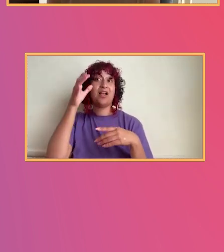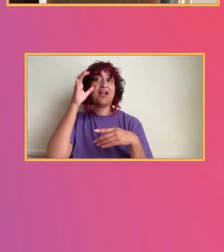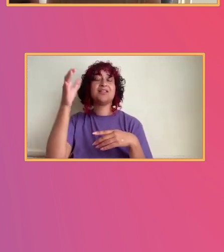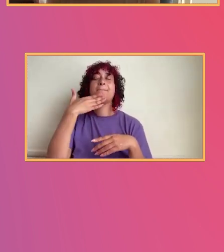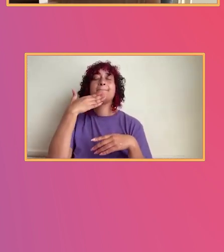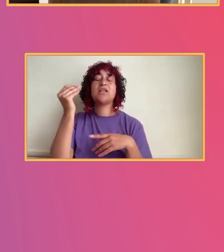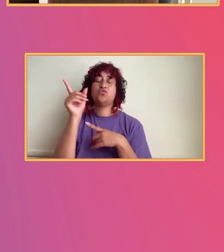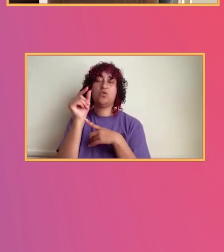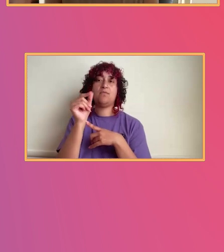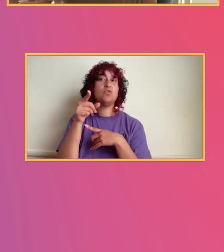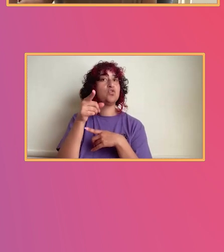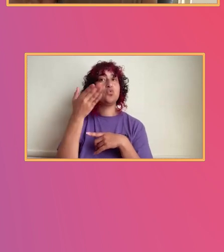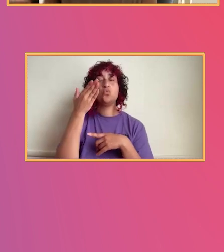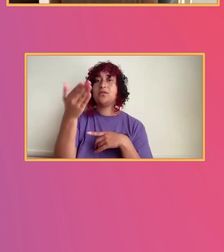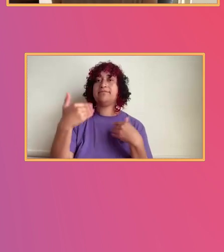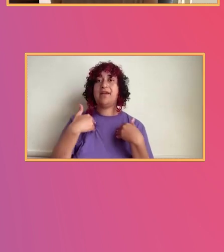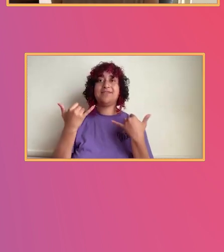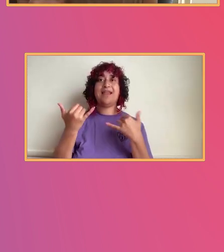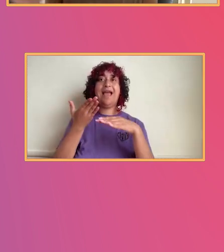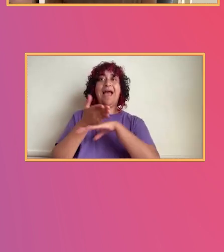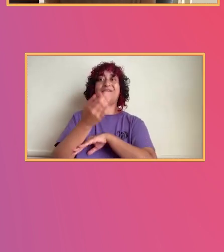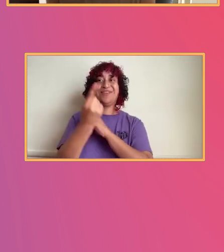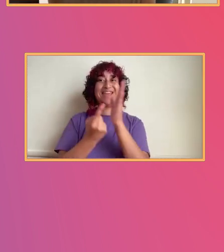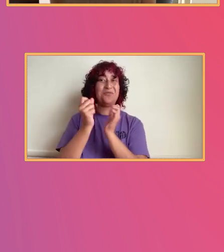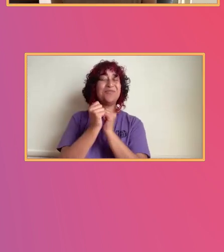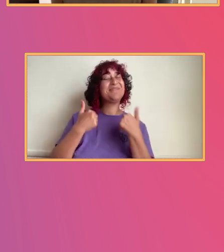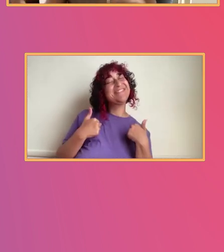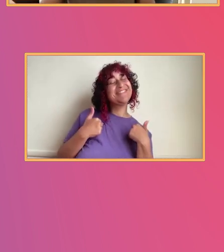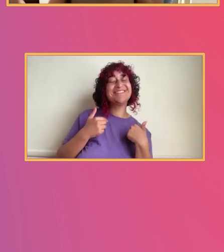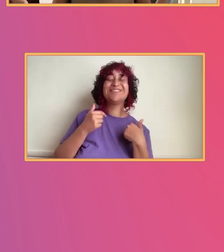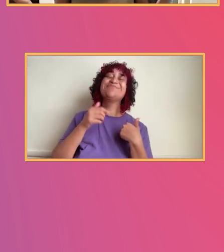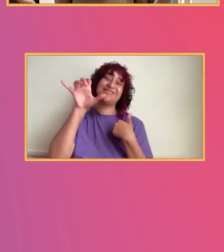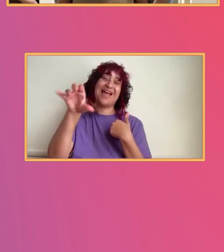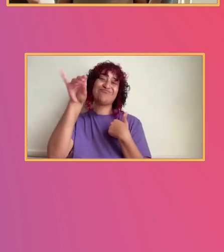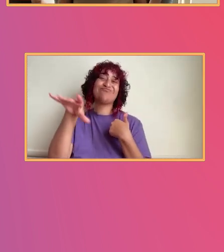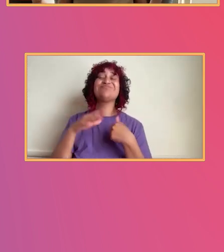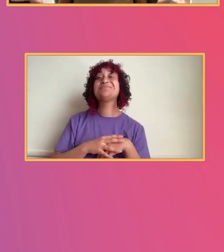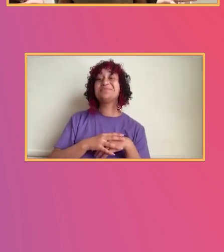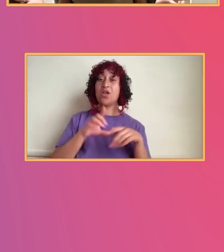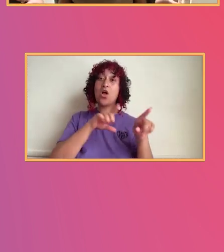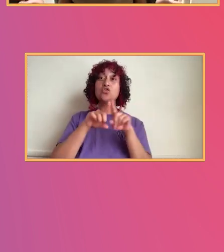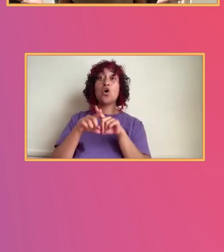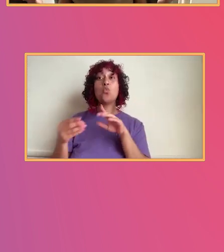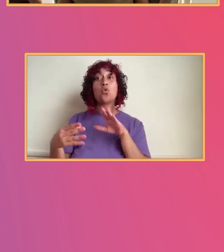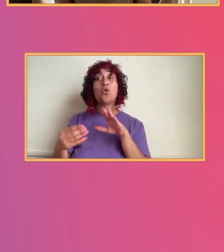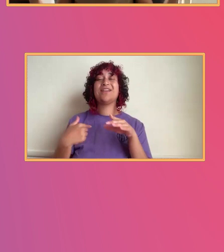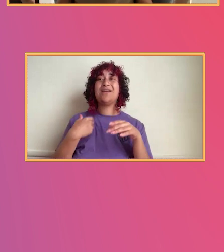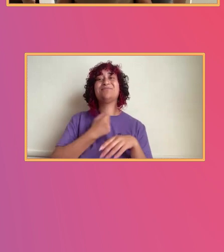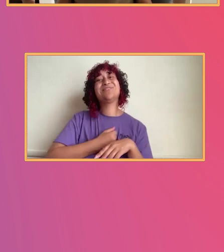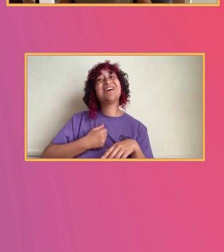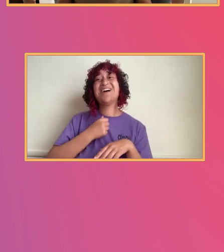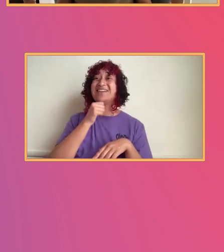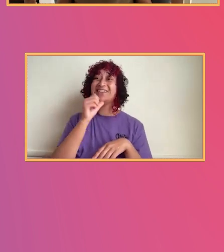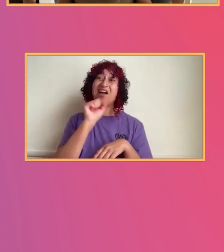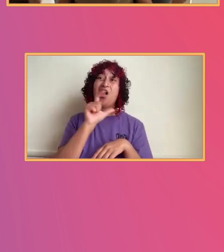you will spend today after the hour you're going to spend with me. So there's that. This is going to be recorded. I'm sorry, you're not all going to